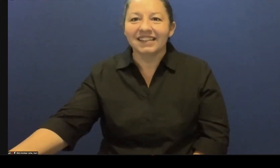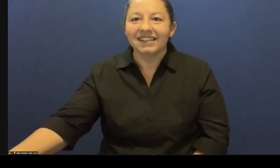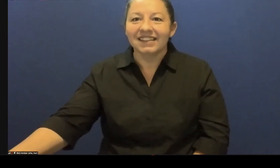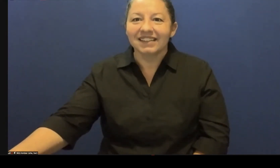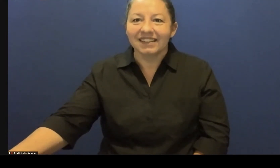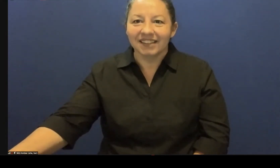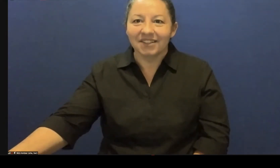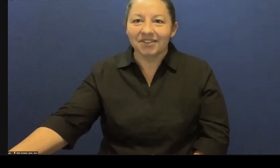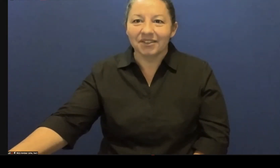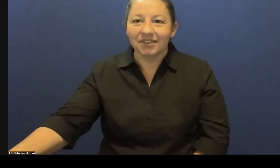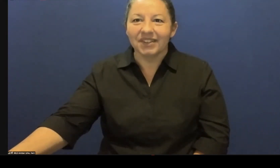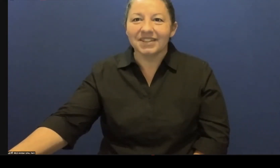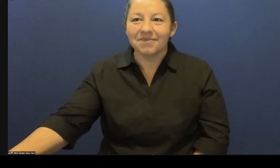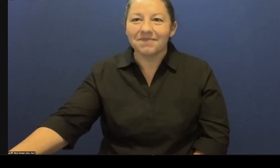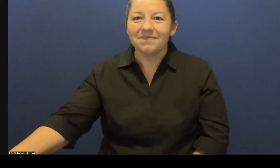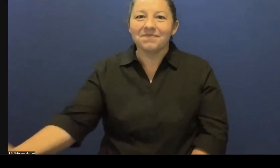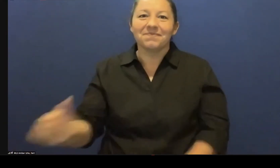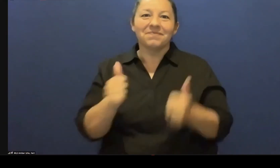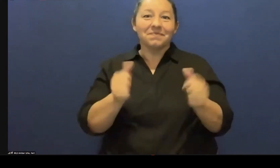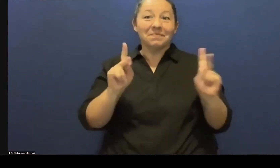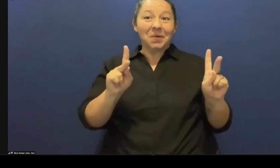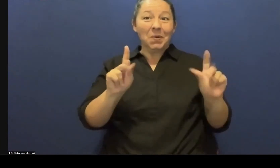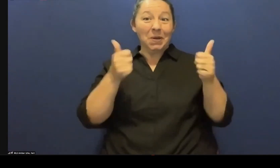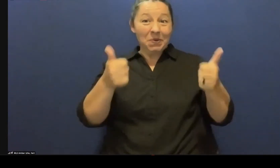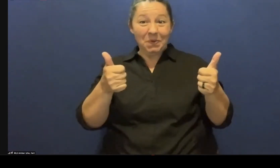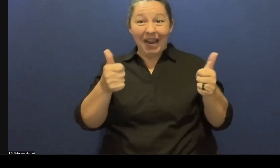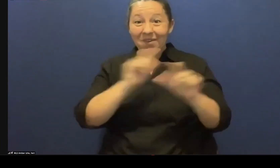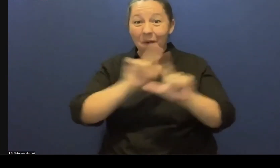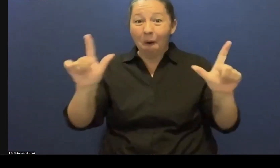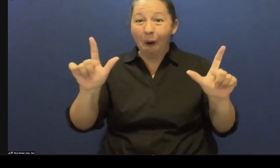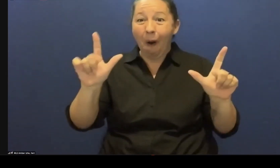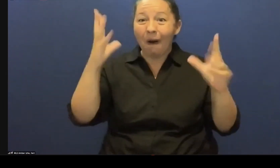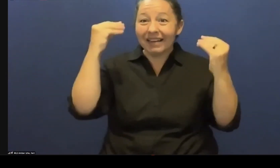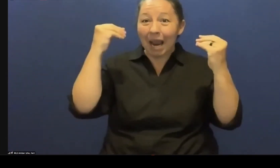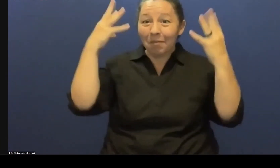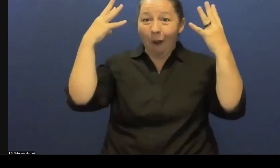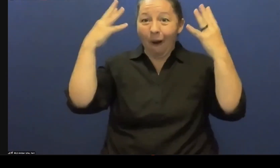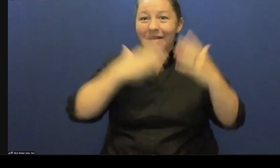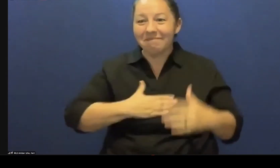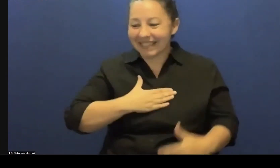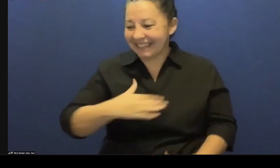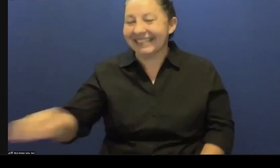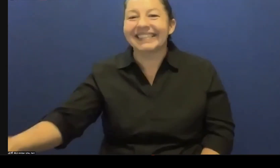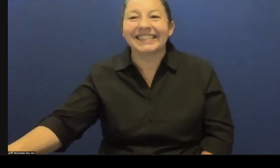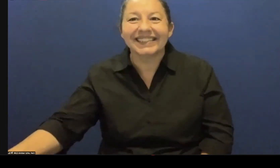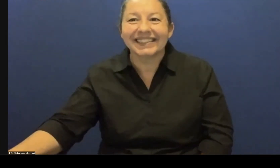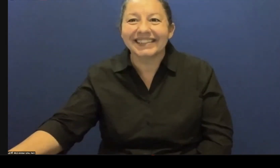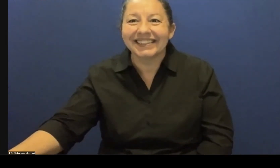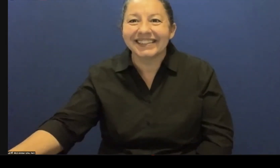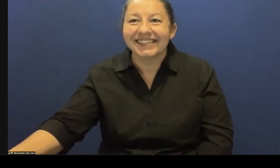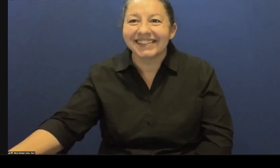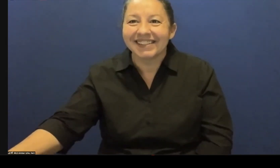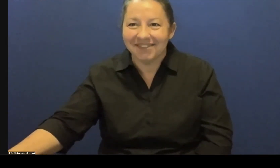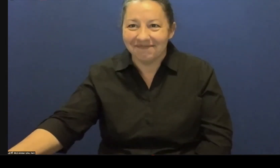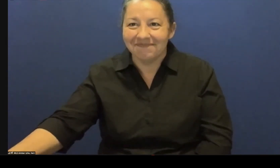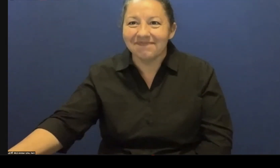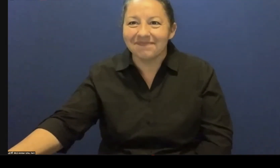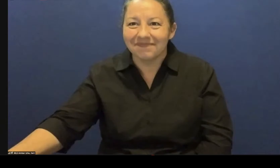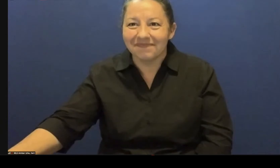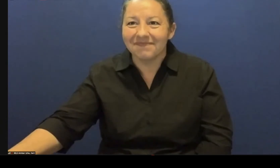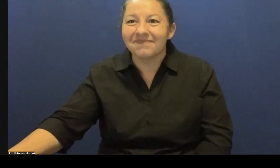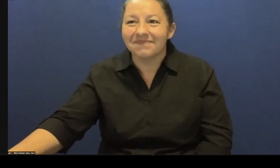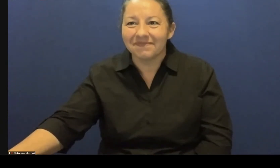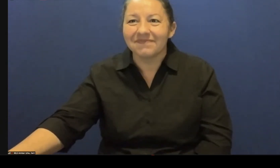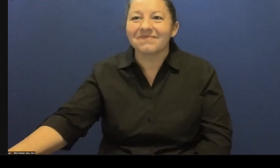Okay, great. So everybody turn on your cameras. I'm going to give you a few moments to do that while I get